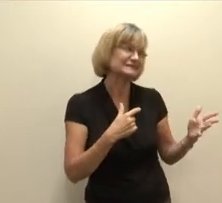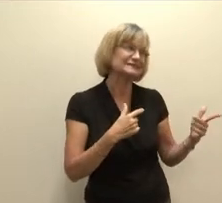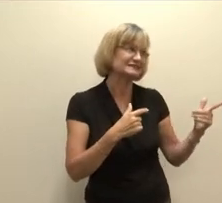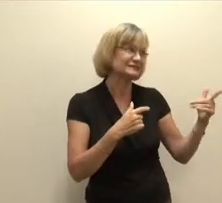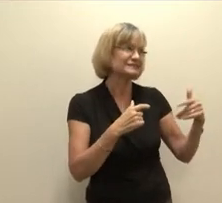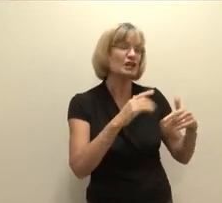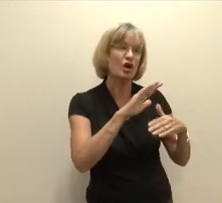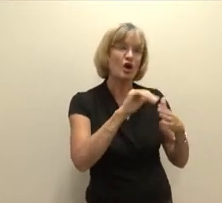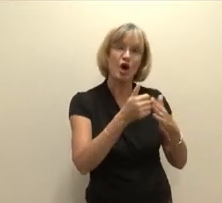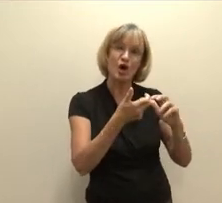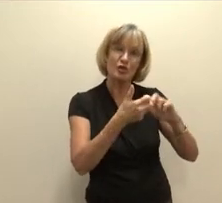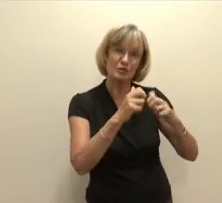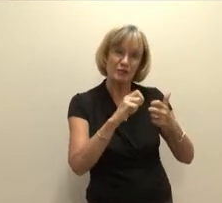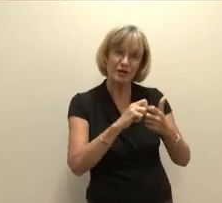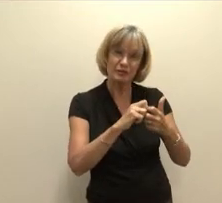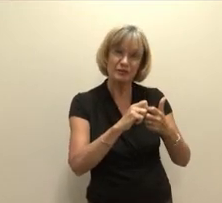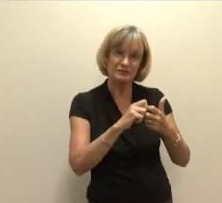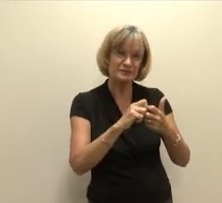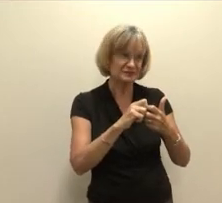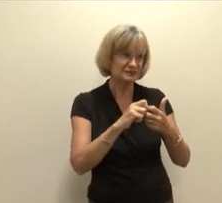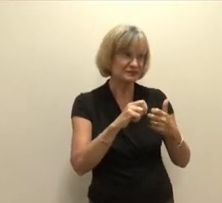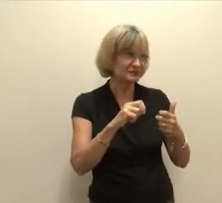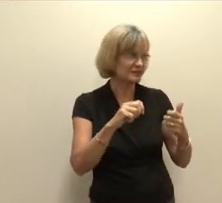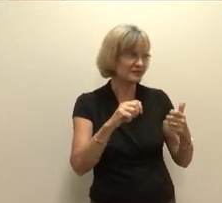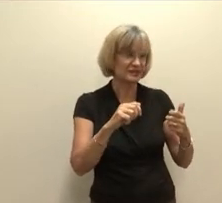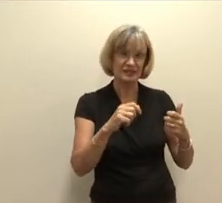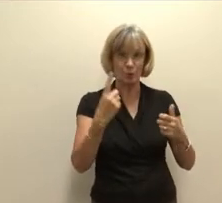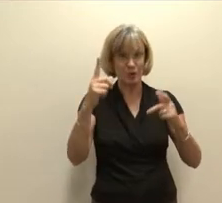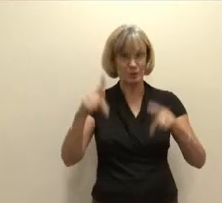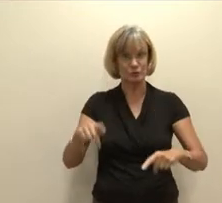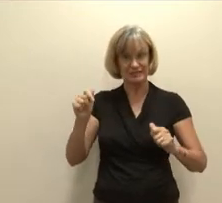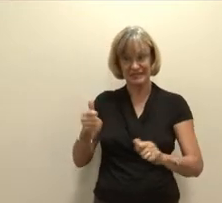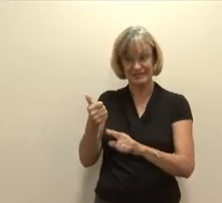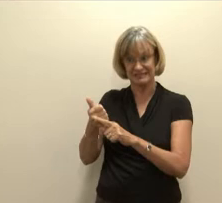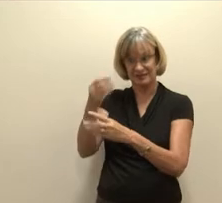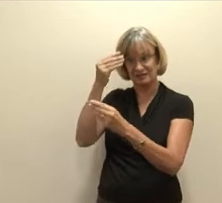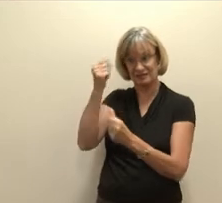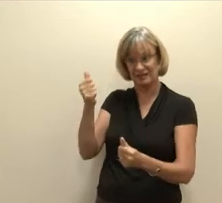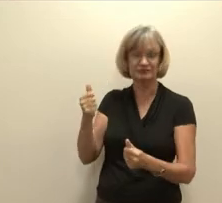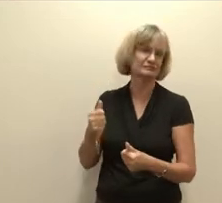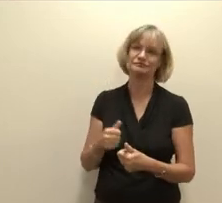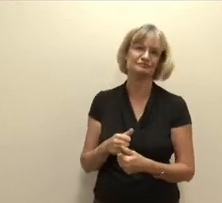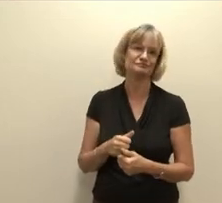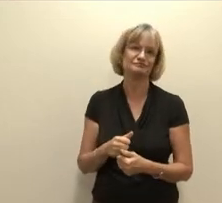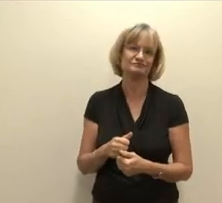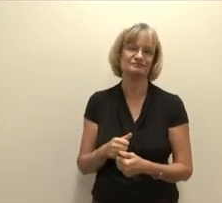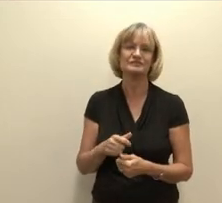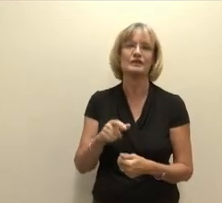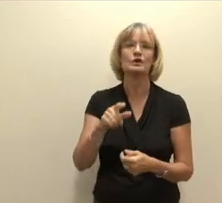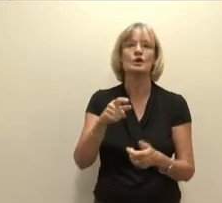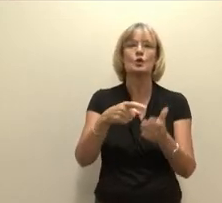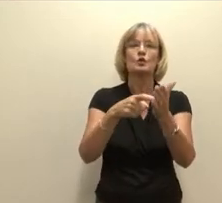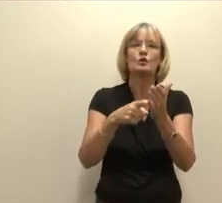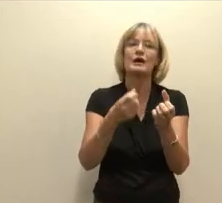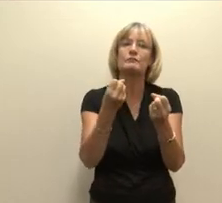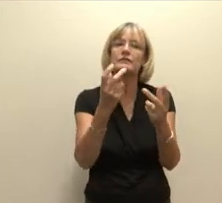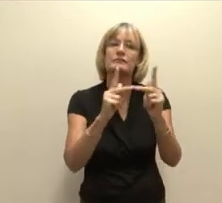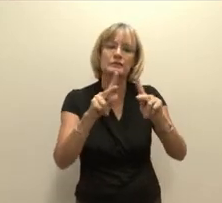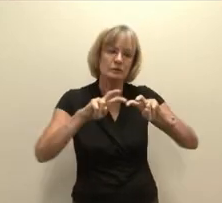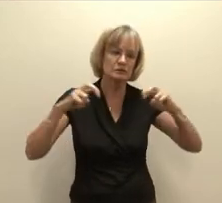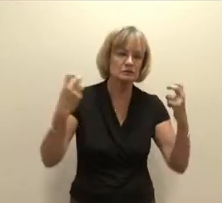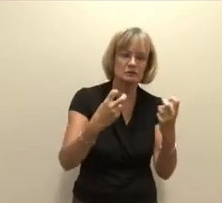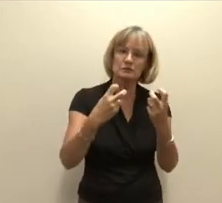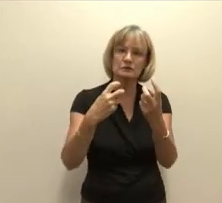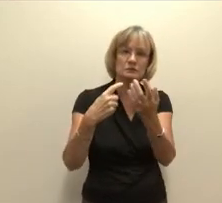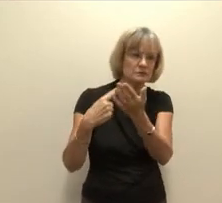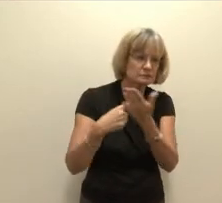can be solved with a single brain have already been solved. And it's only through groups of people working together and